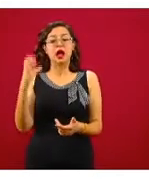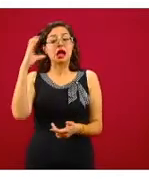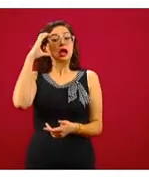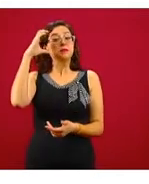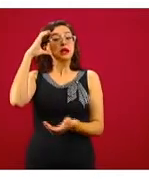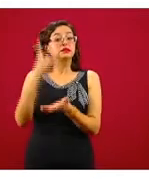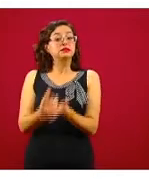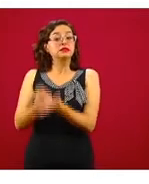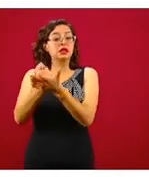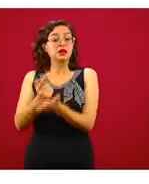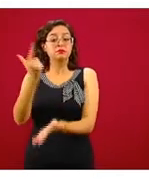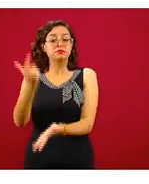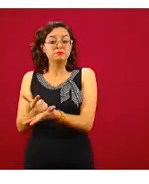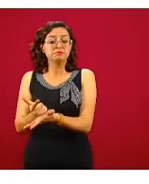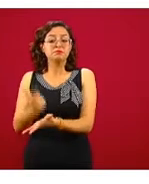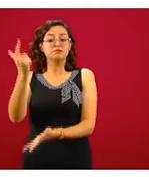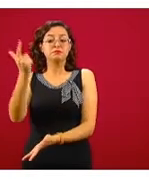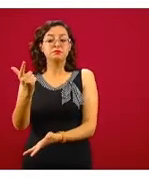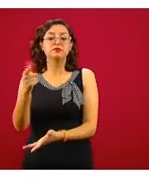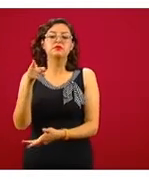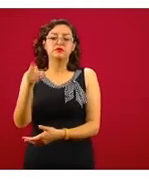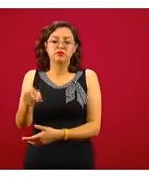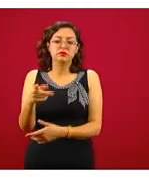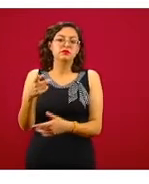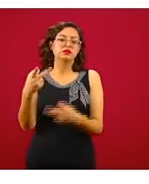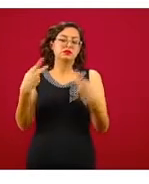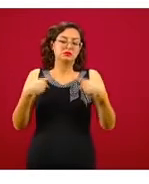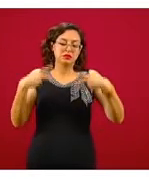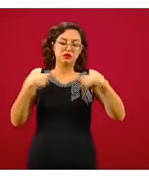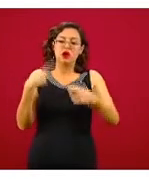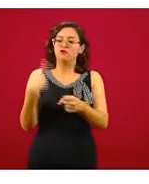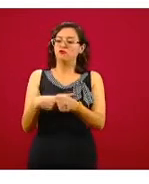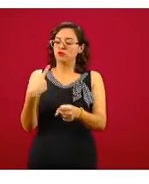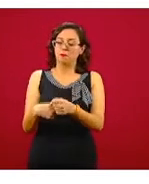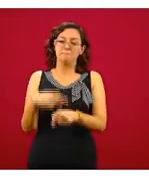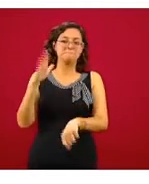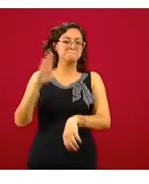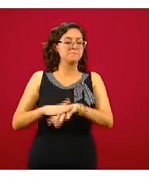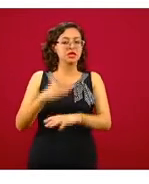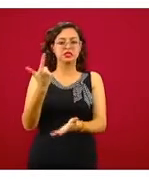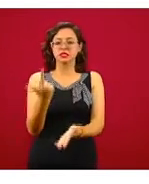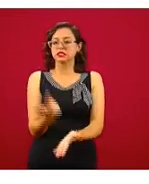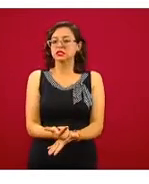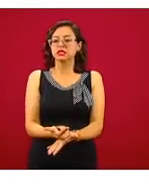Finally, we can take a look specifically at the ICU beds occupancy rate